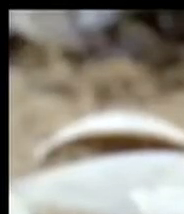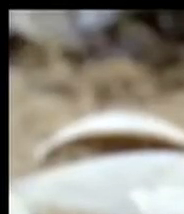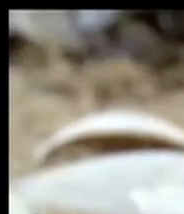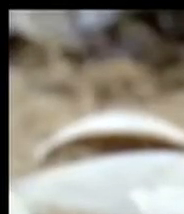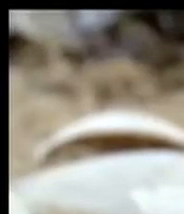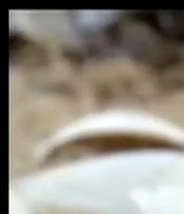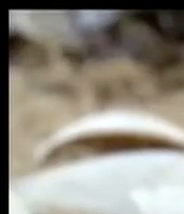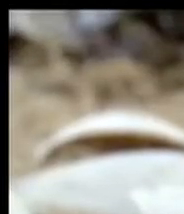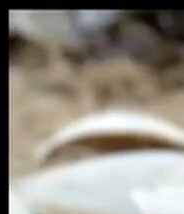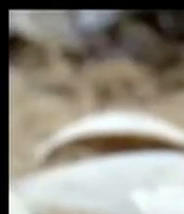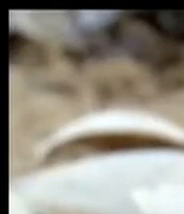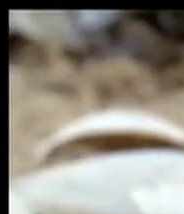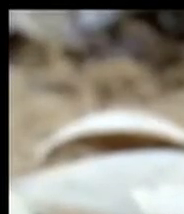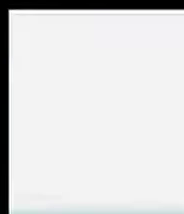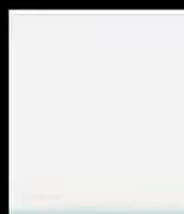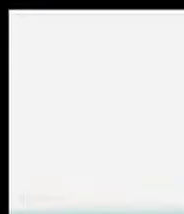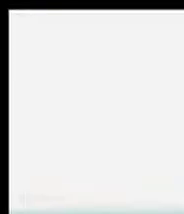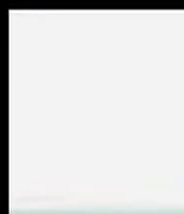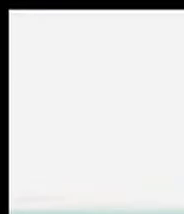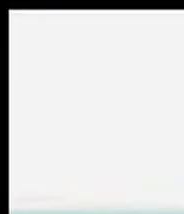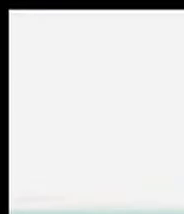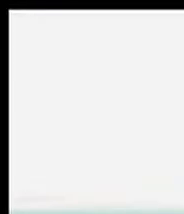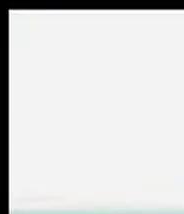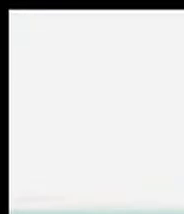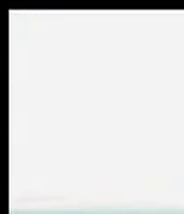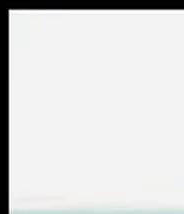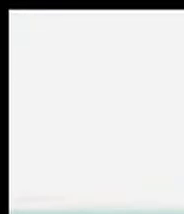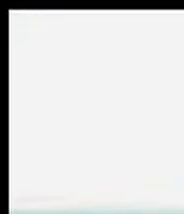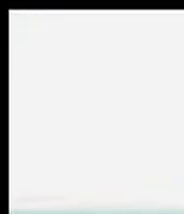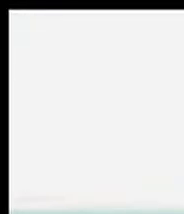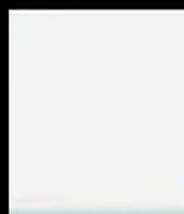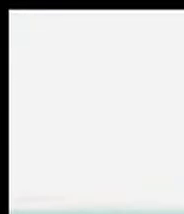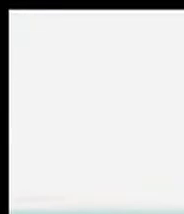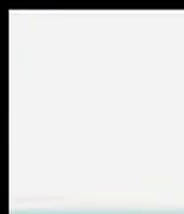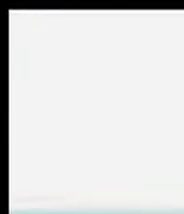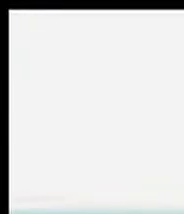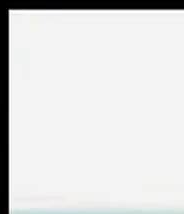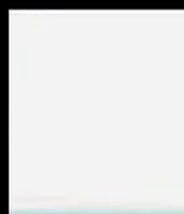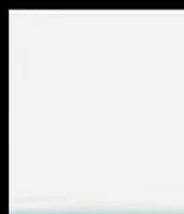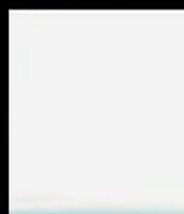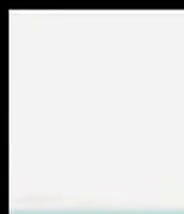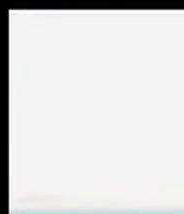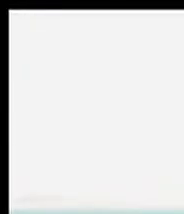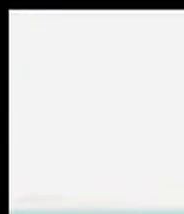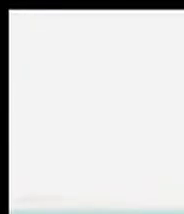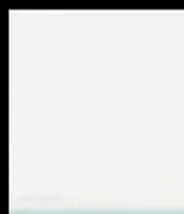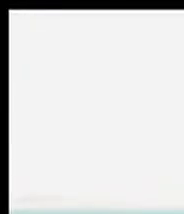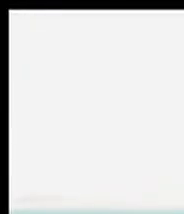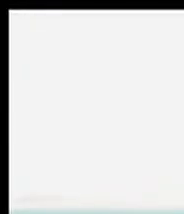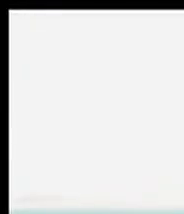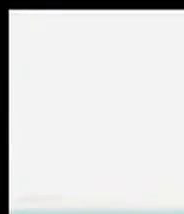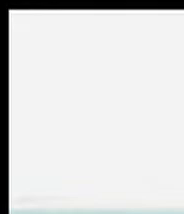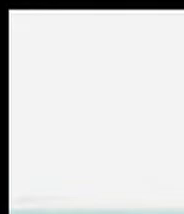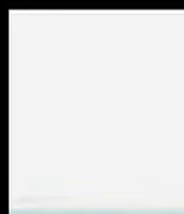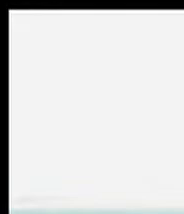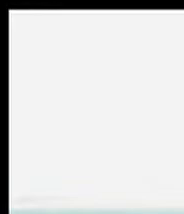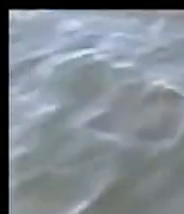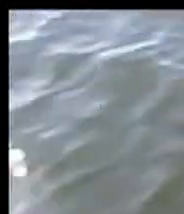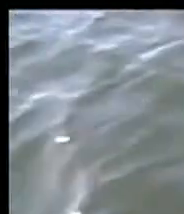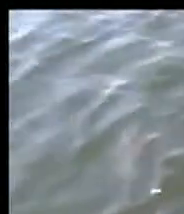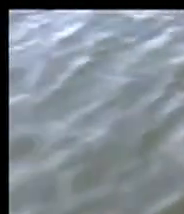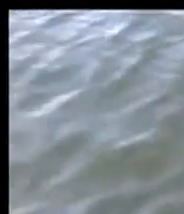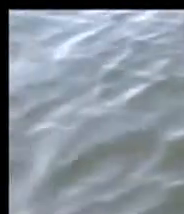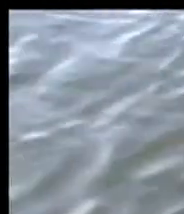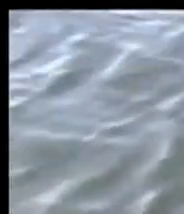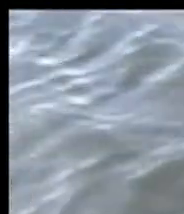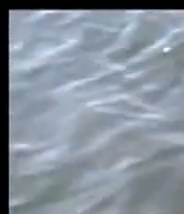So basically you didn't take any prescribed medicine from the doctor to recover from COVID? No, I didn't.